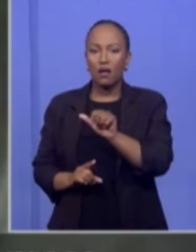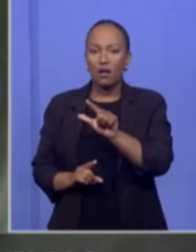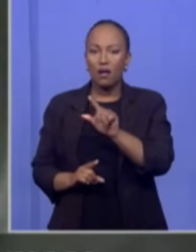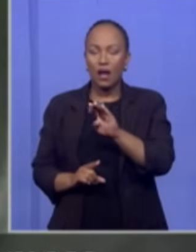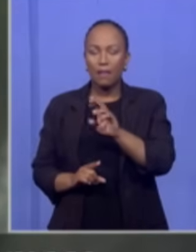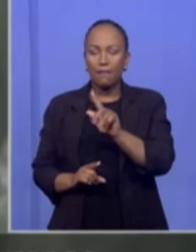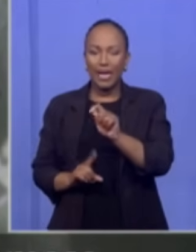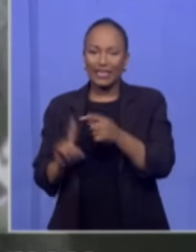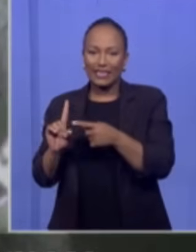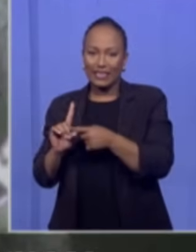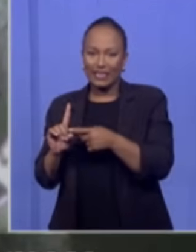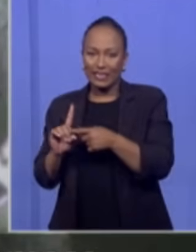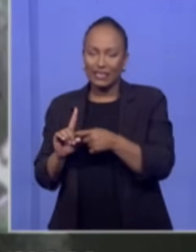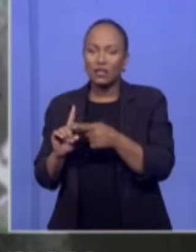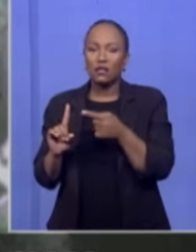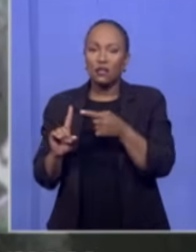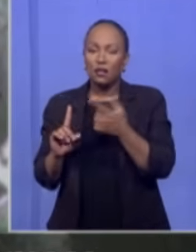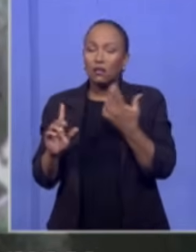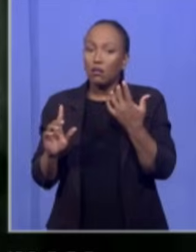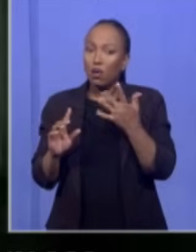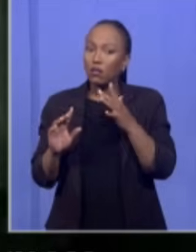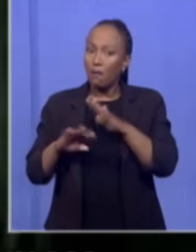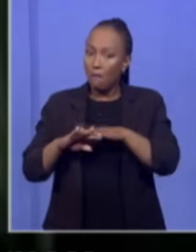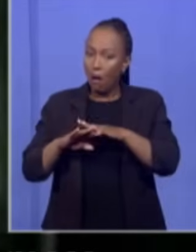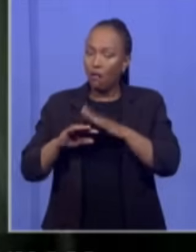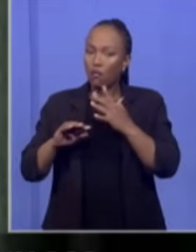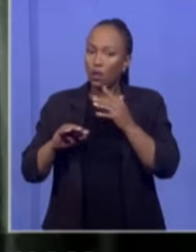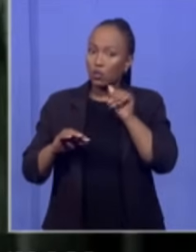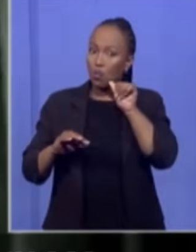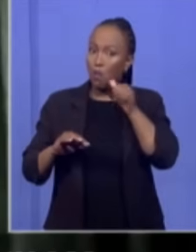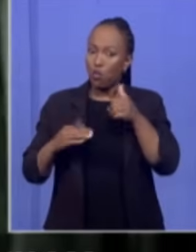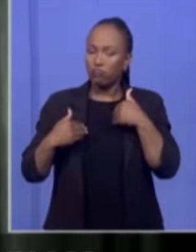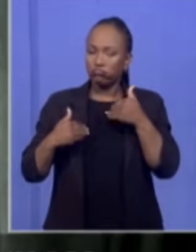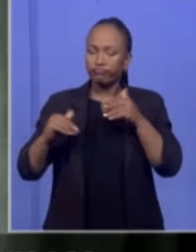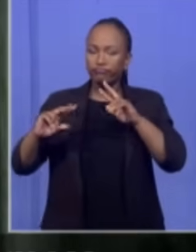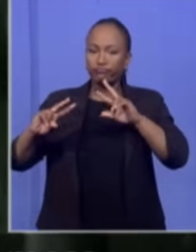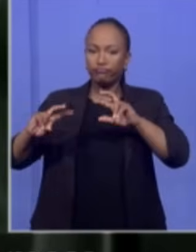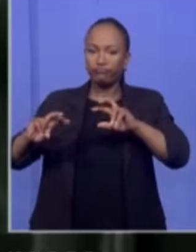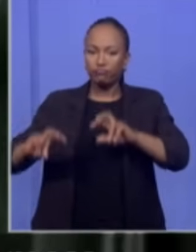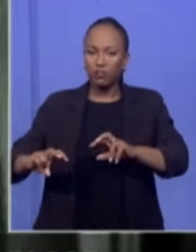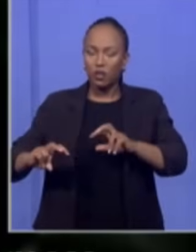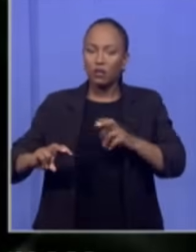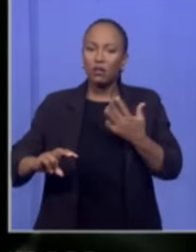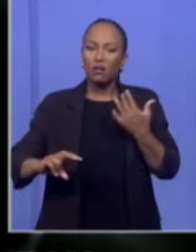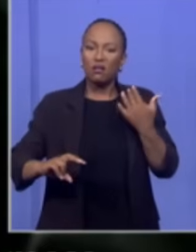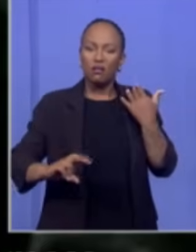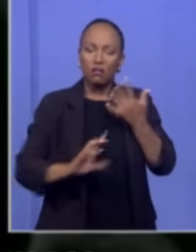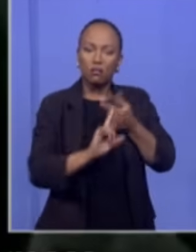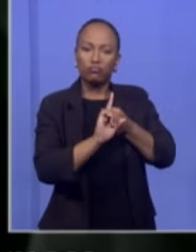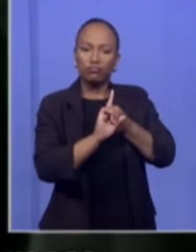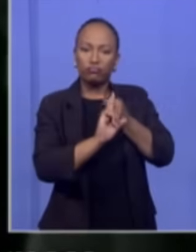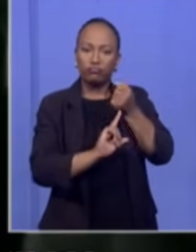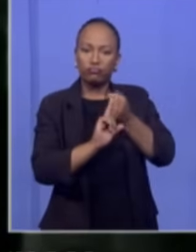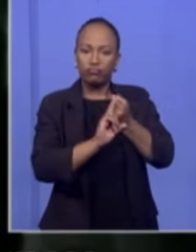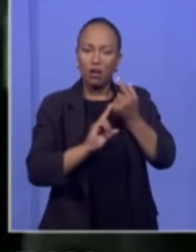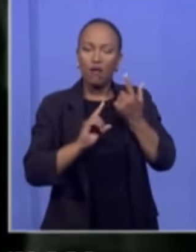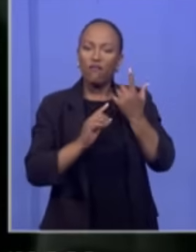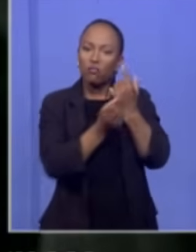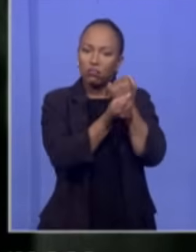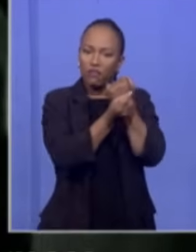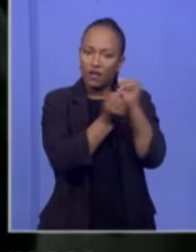leso la molwela kgololosego yono di tlile go simolola ka moso mmogo le tsa molwela kgololosego yo mongwe Griffiths